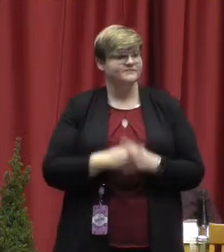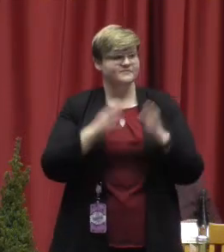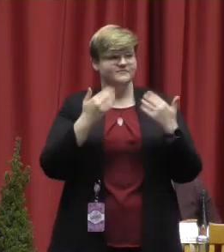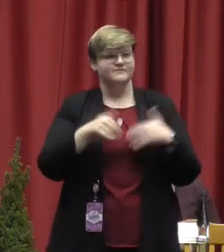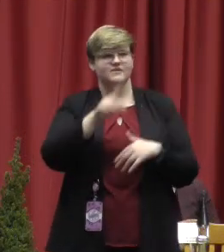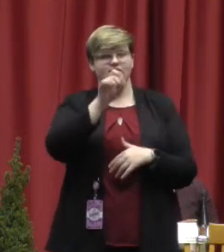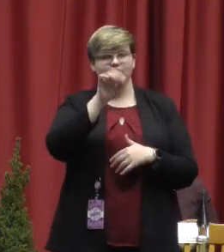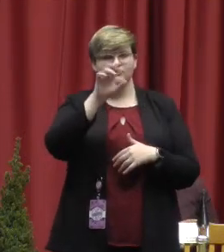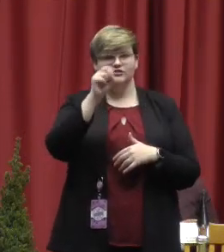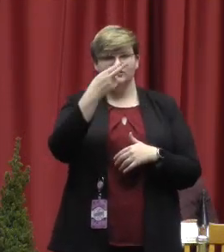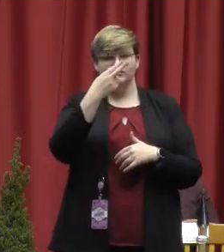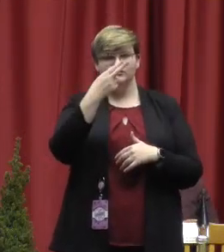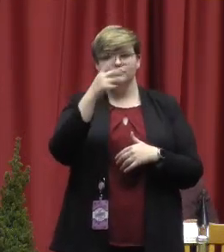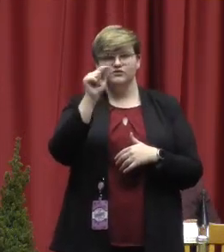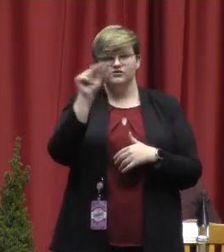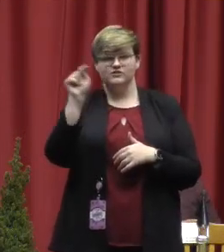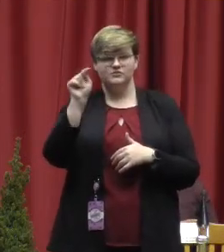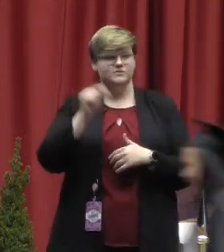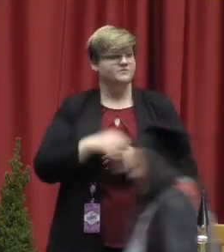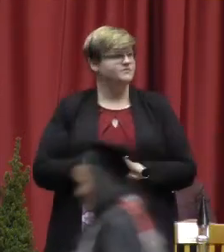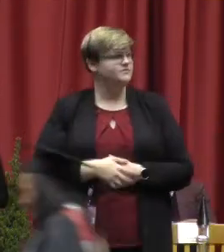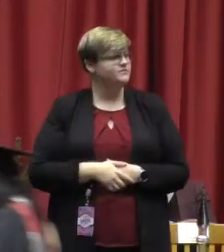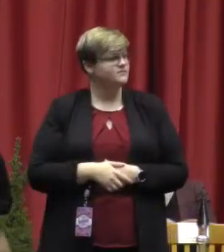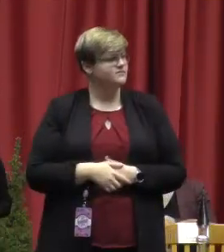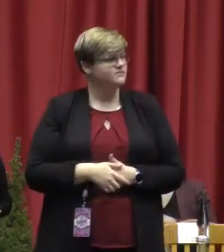Darish Totigru.